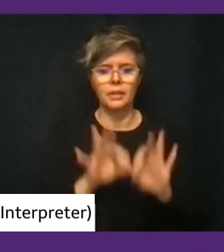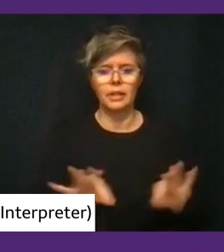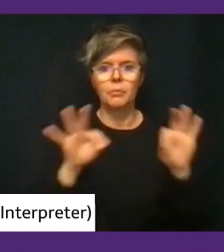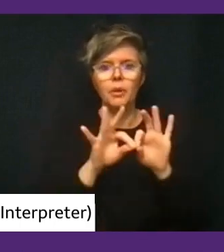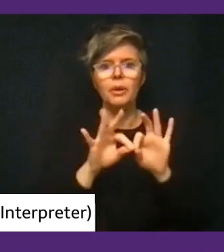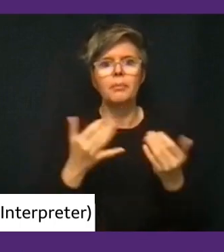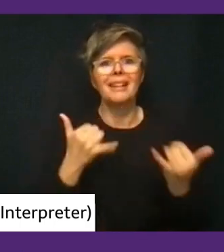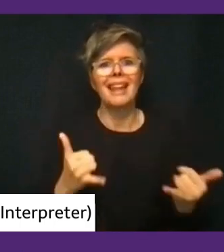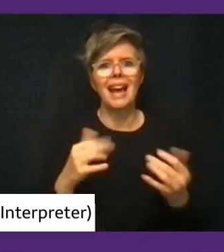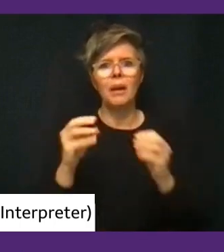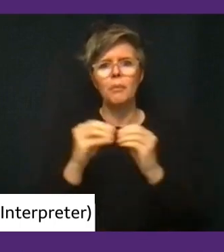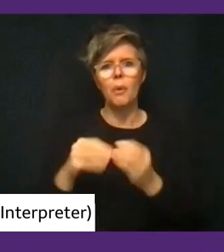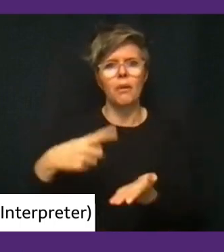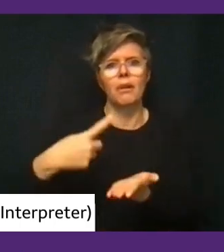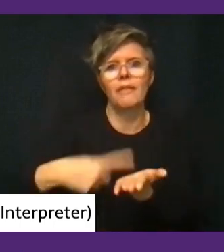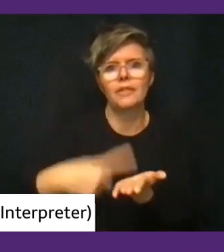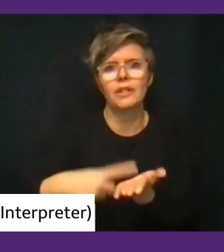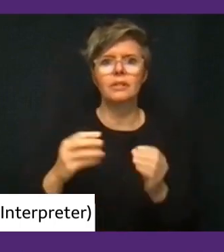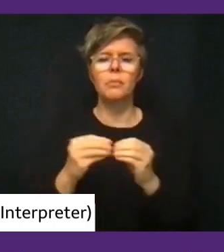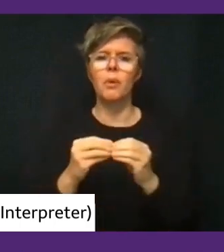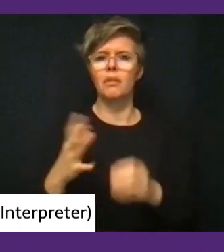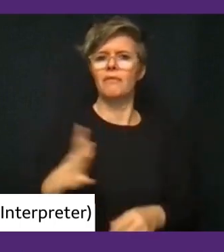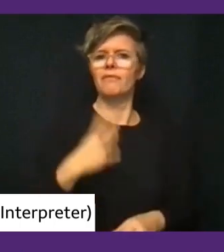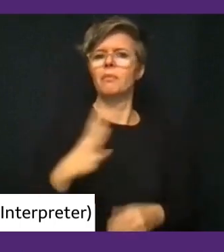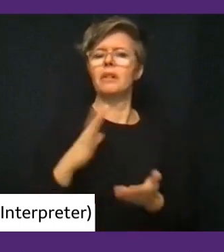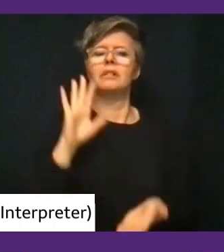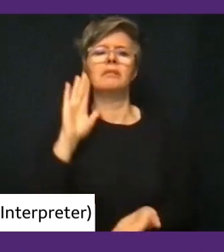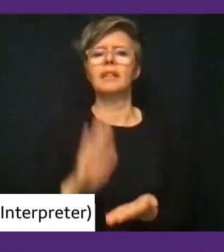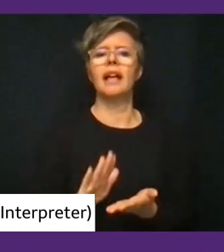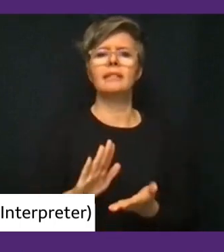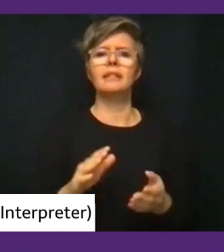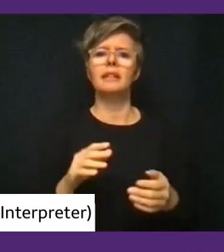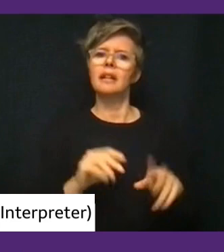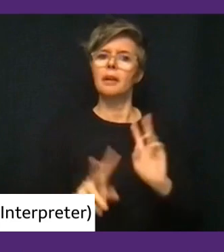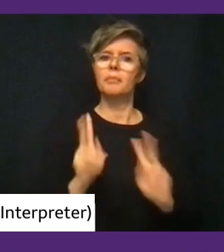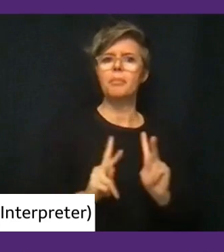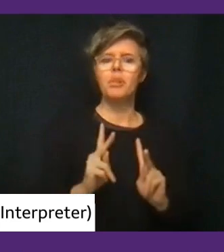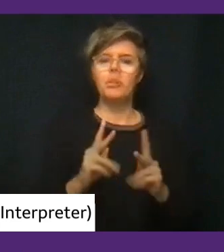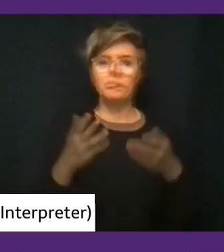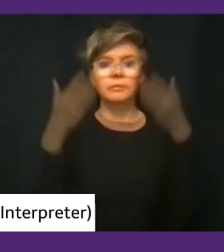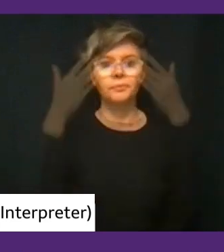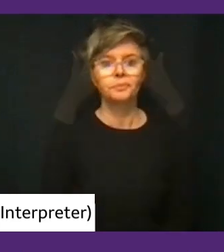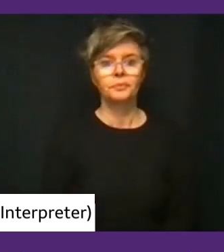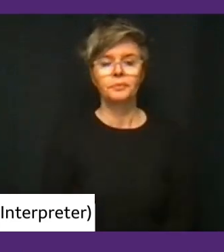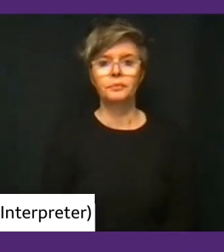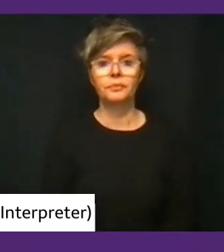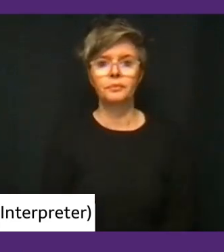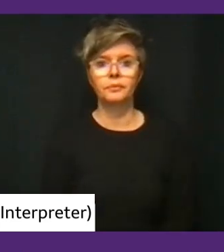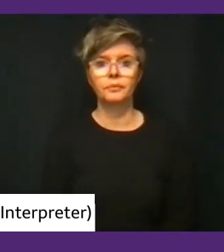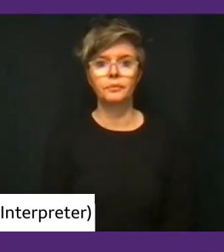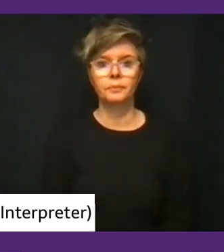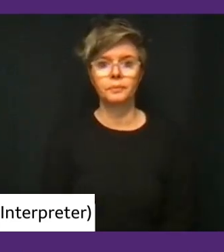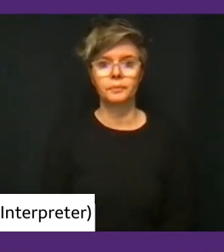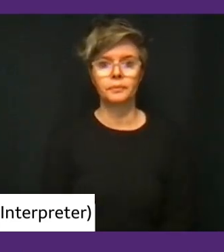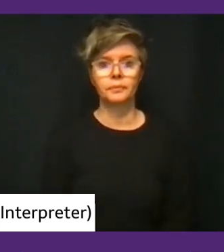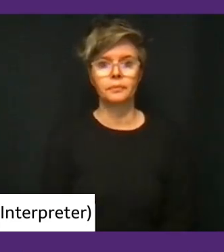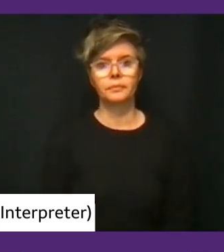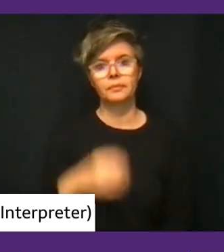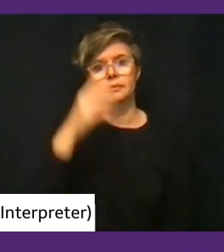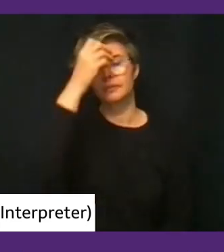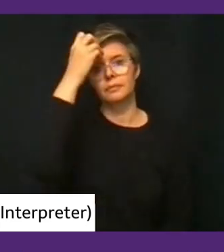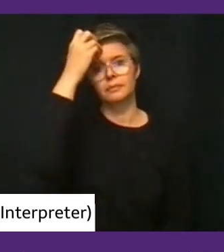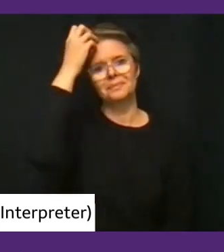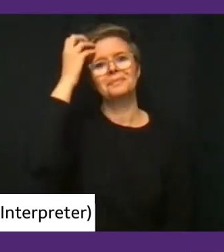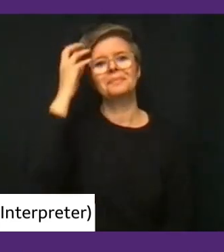before. There's a little bit less formality, and people are trying to find ways around in this hybrid world. I don't like